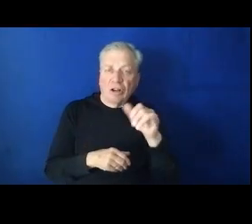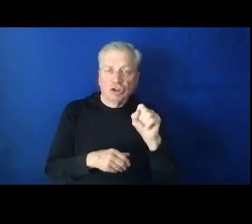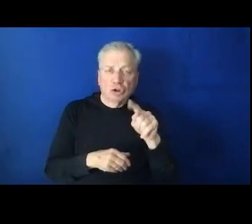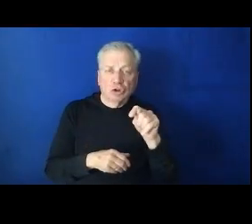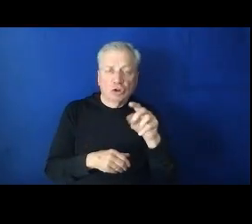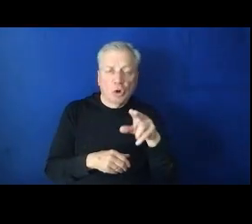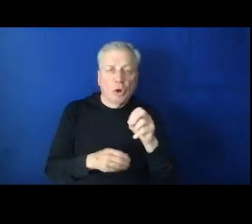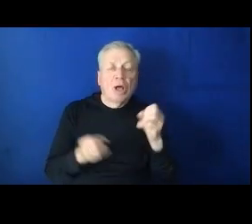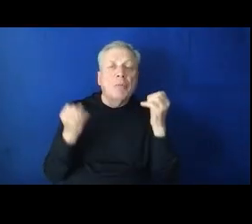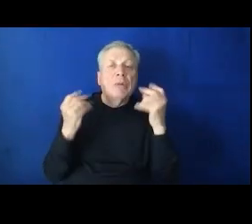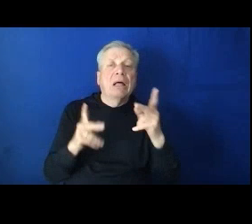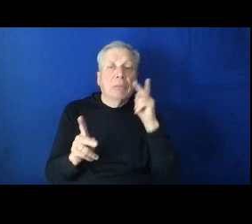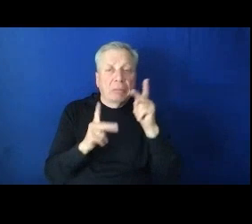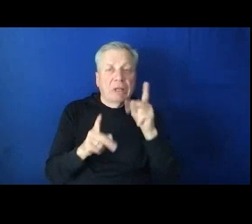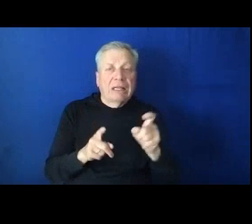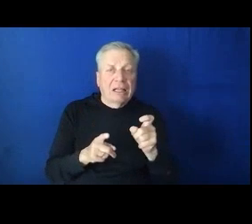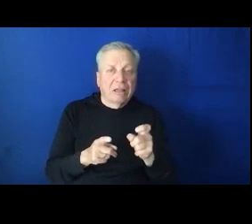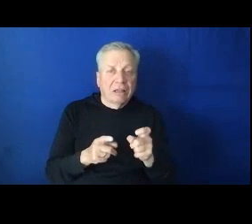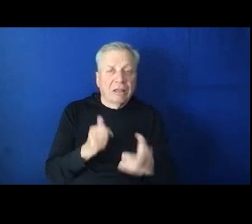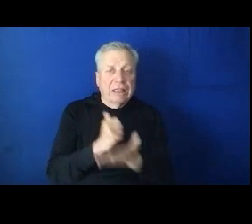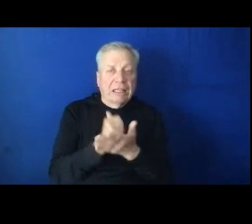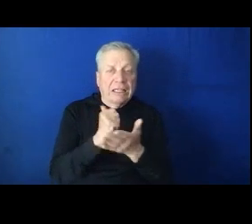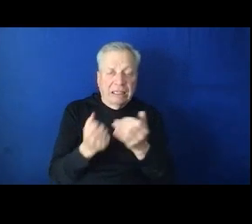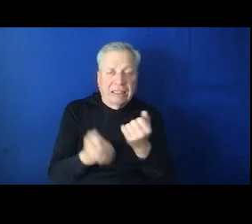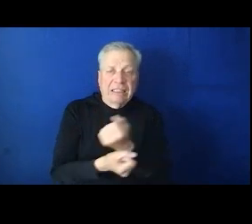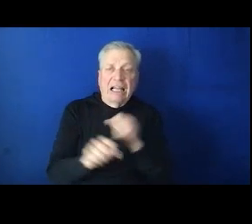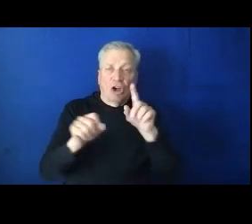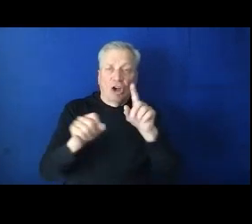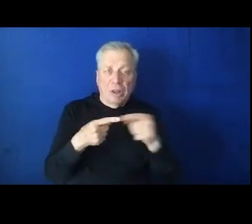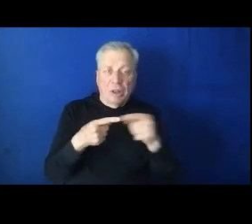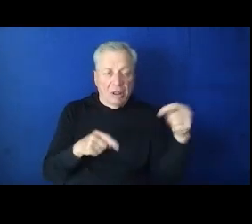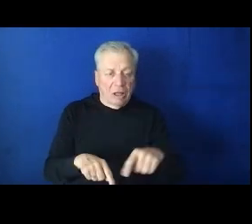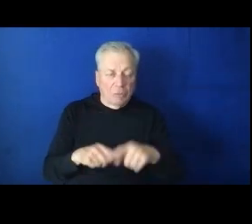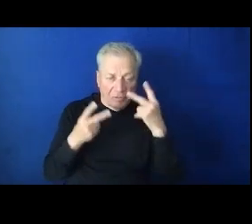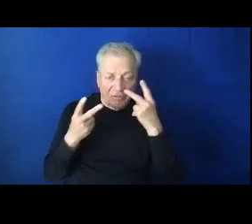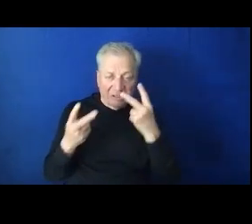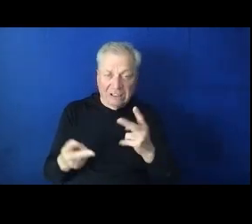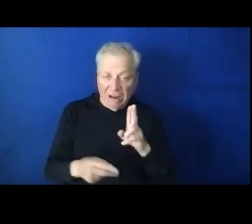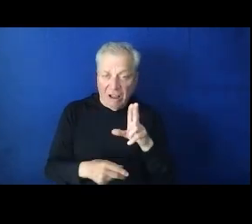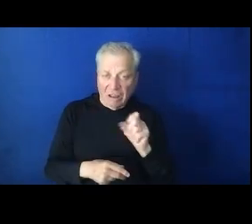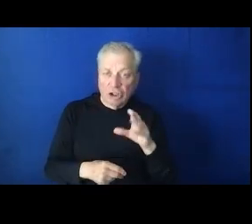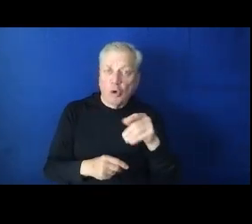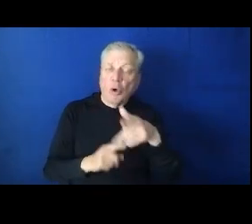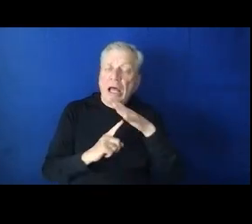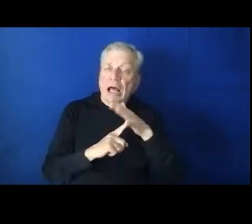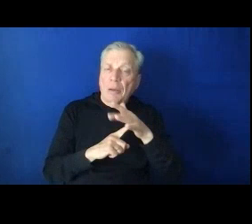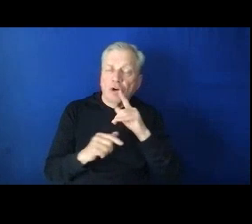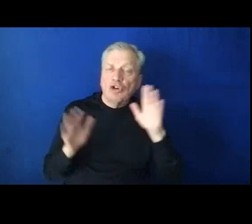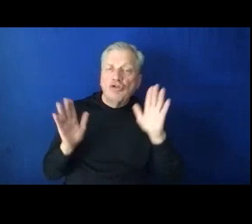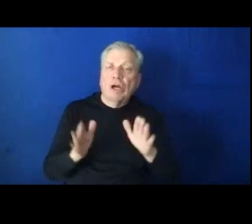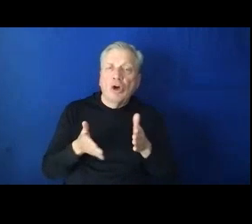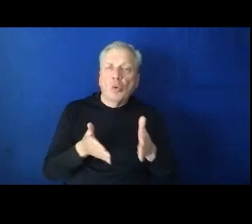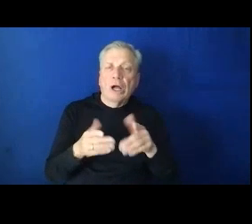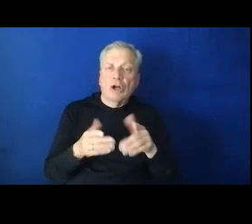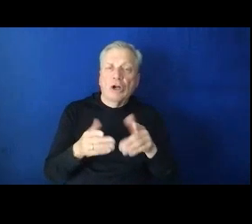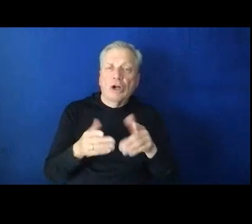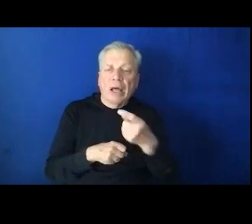lot of folks need rescuing here when they come visit us. So a helicopter is a great way to get